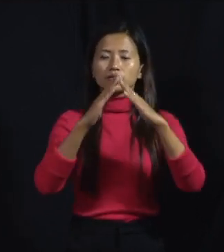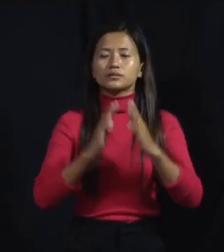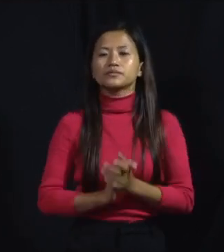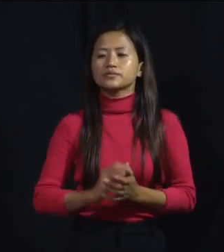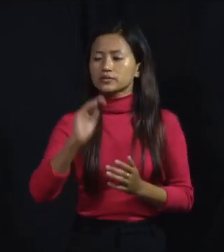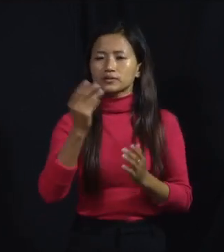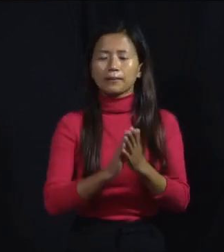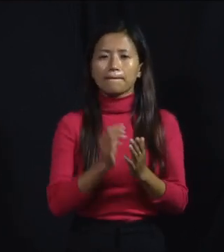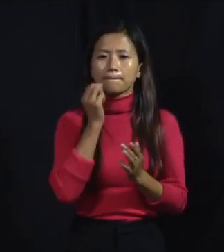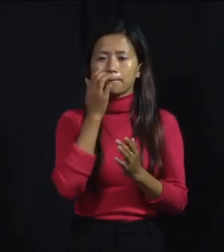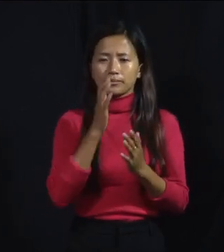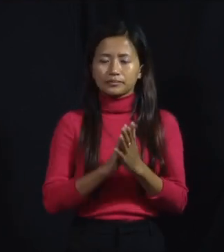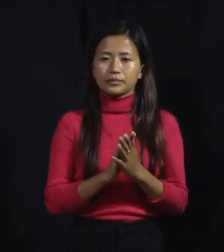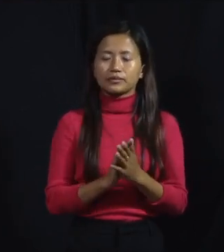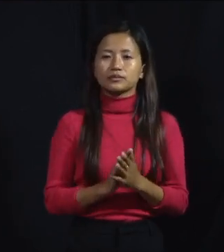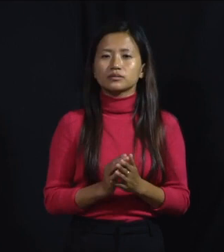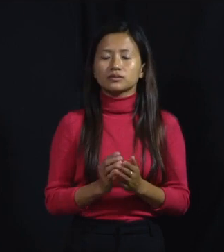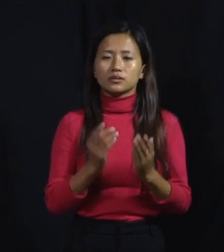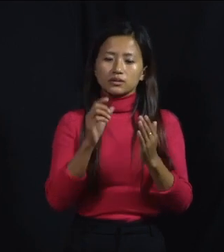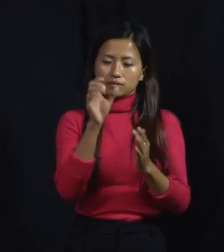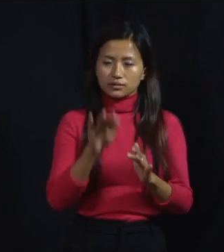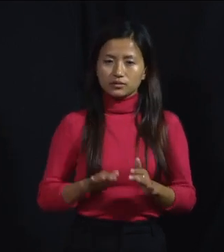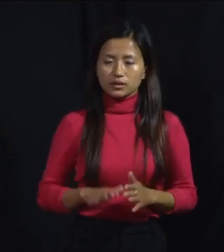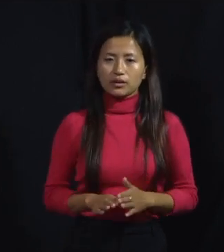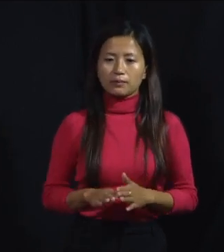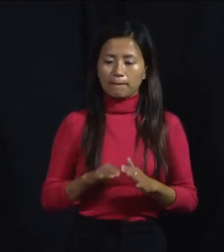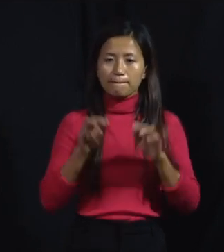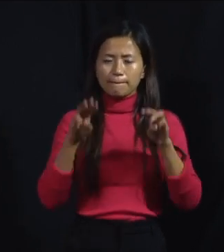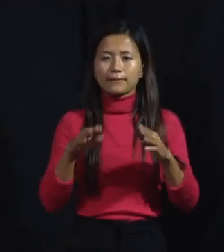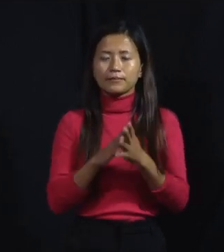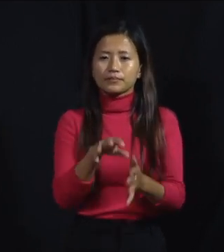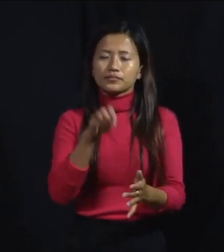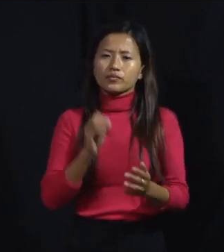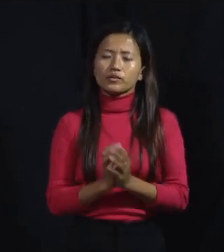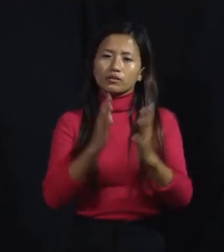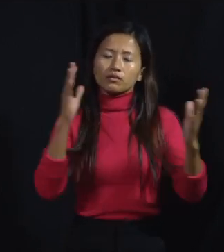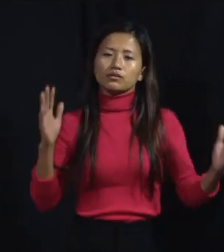then that certain student or that child might be getting a lot of intellectual